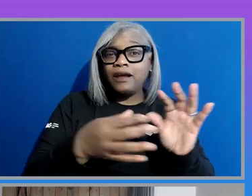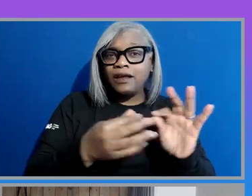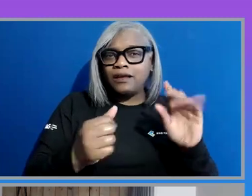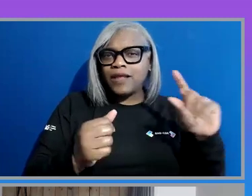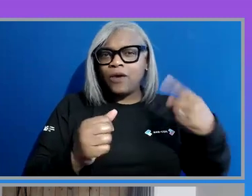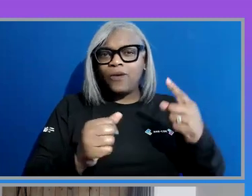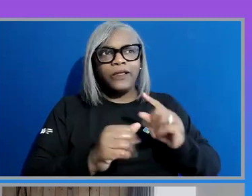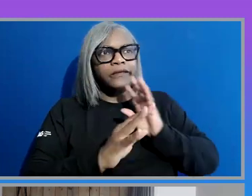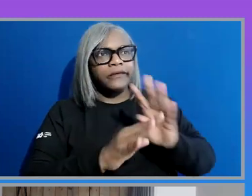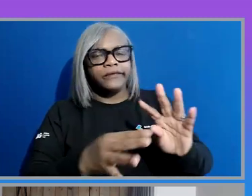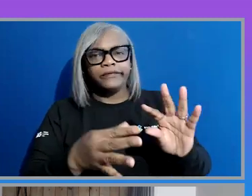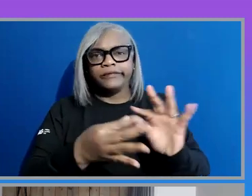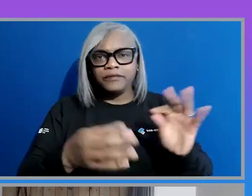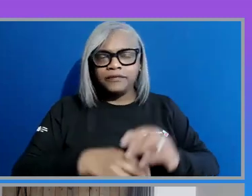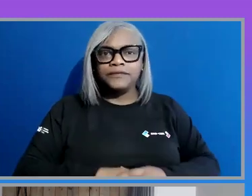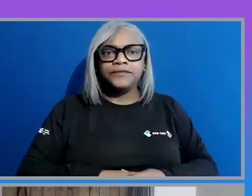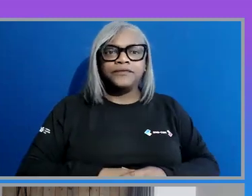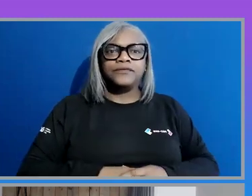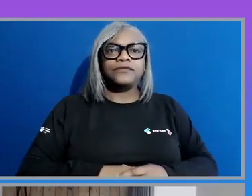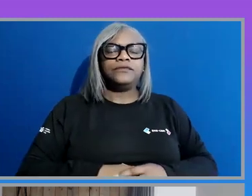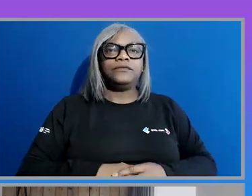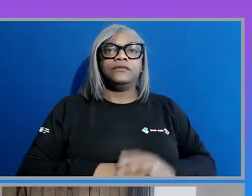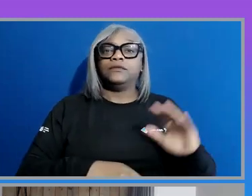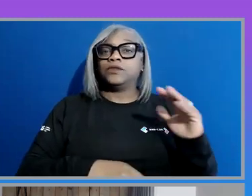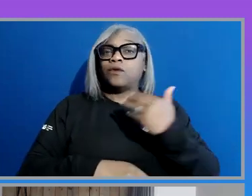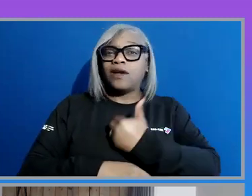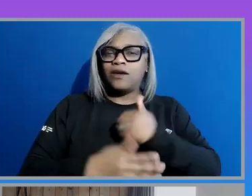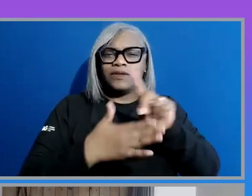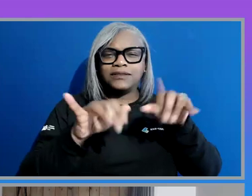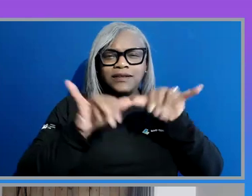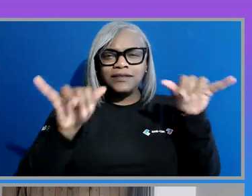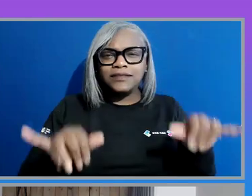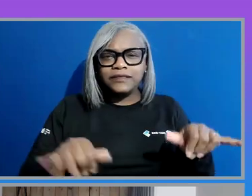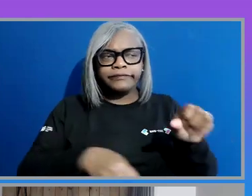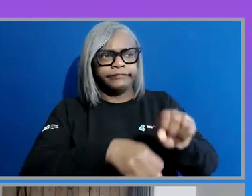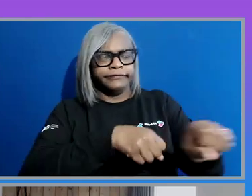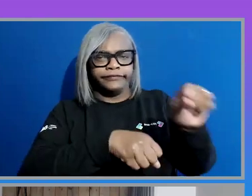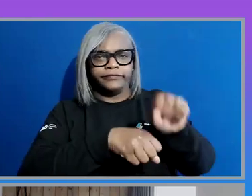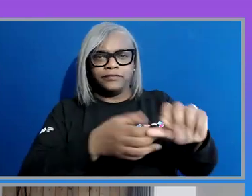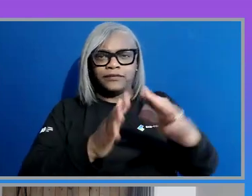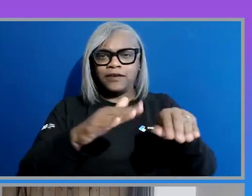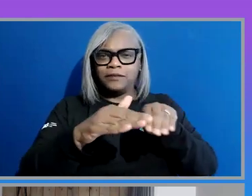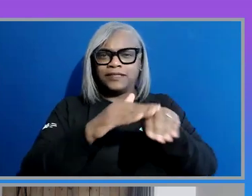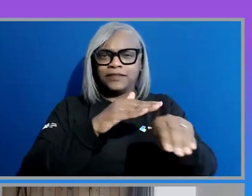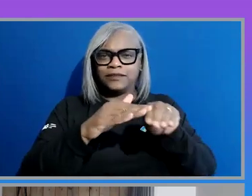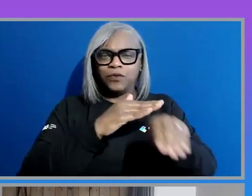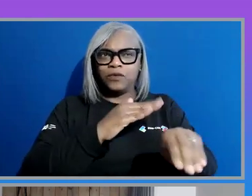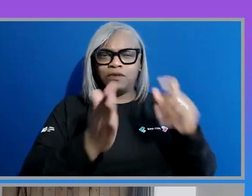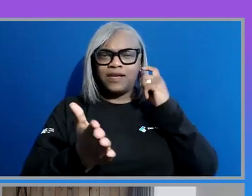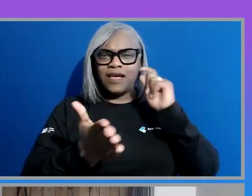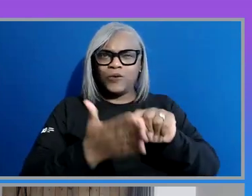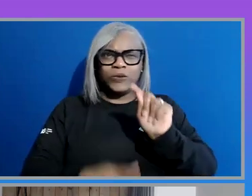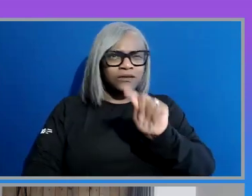help make our design system components really accessible, I kept observing similar